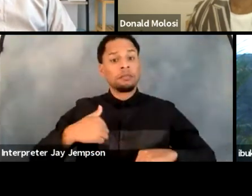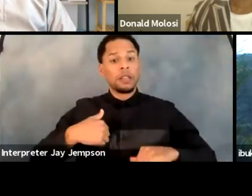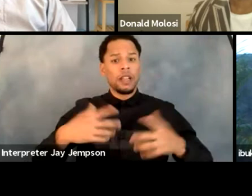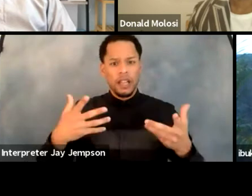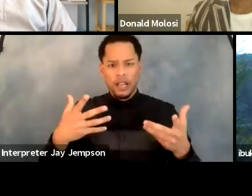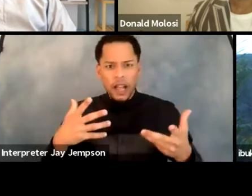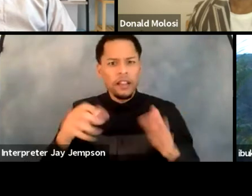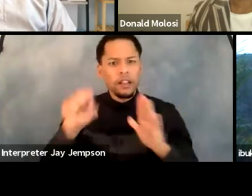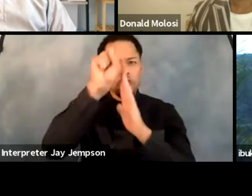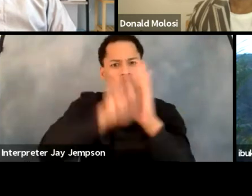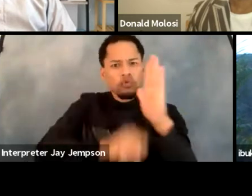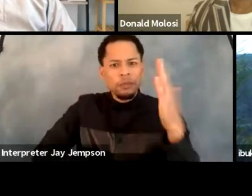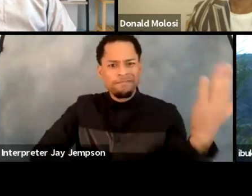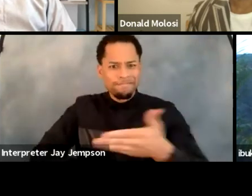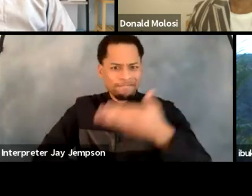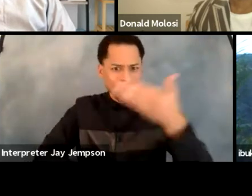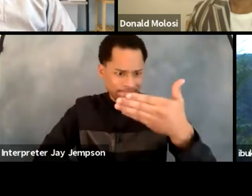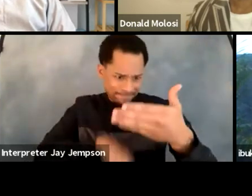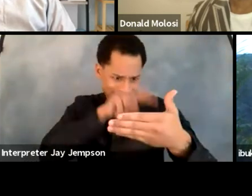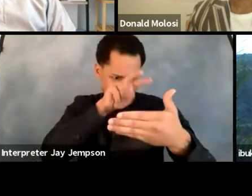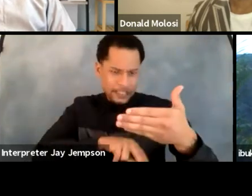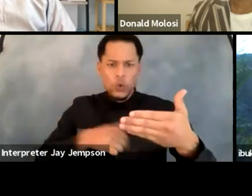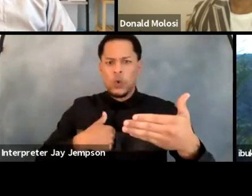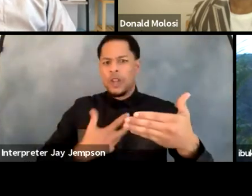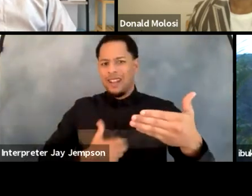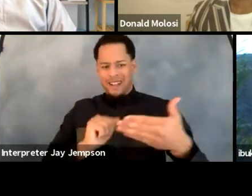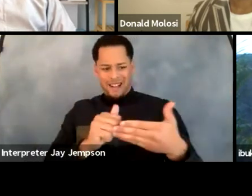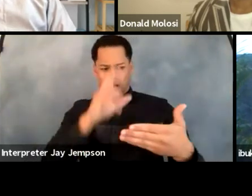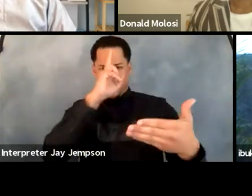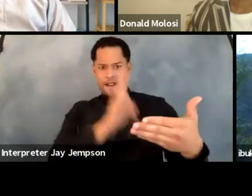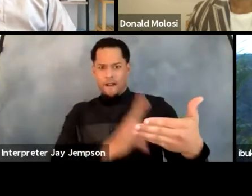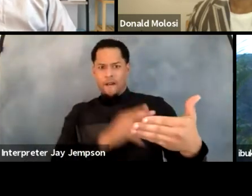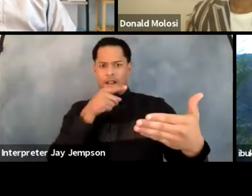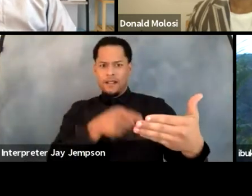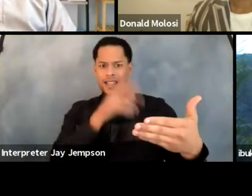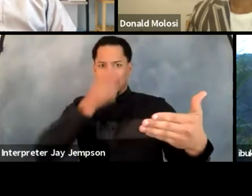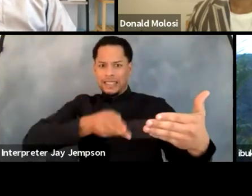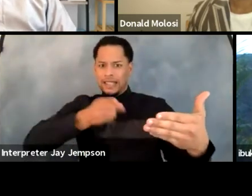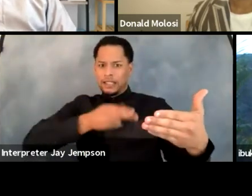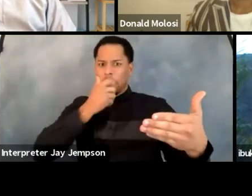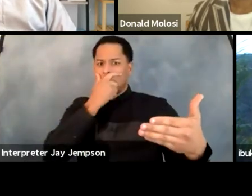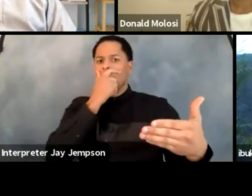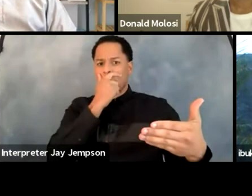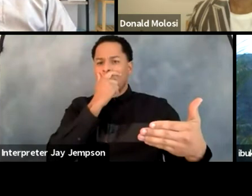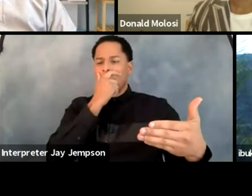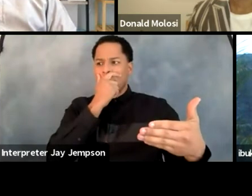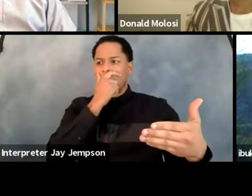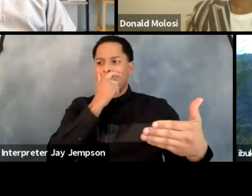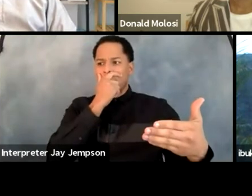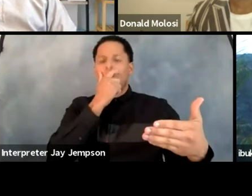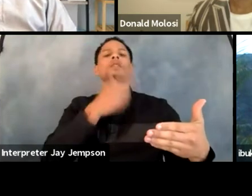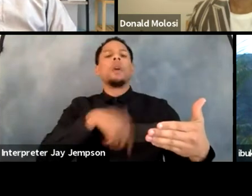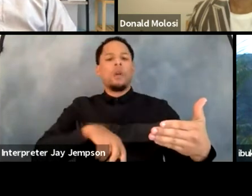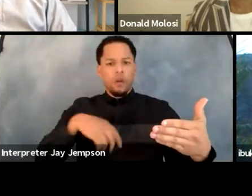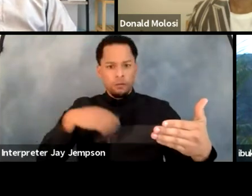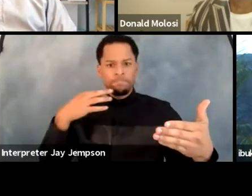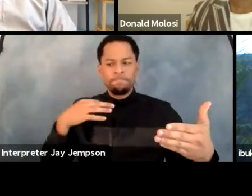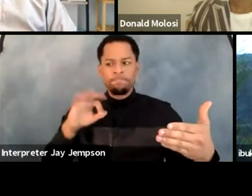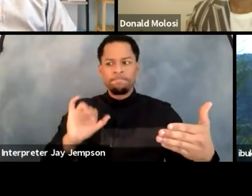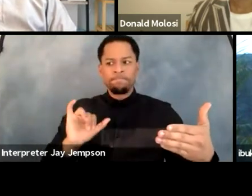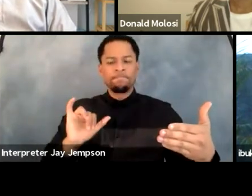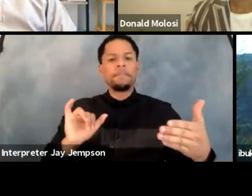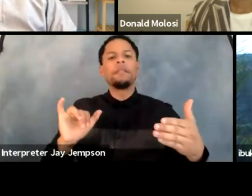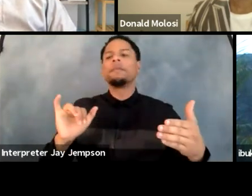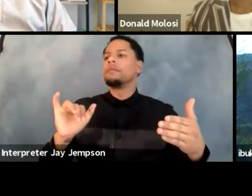script and needing to honor the history that comes with it, you know. So I found working with someone to